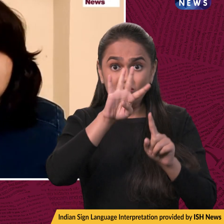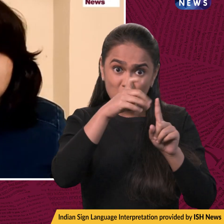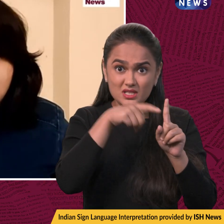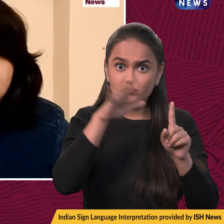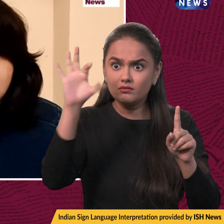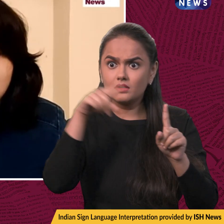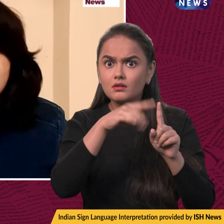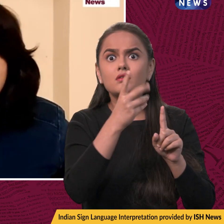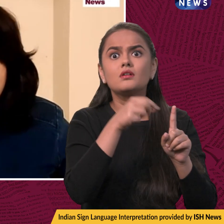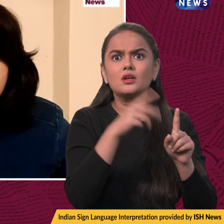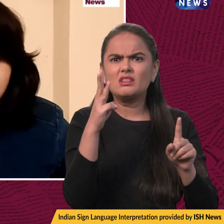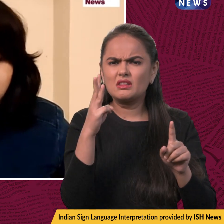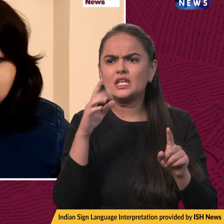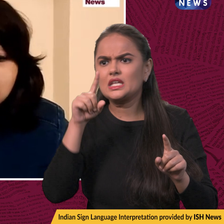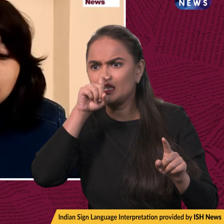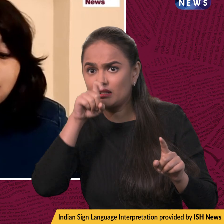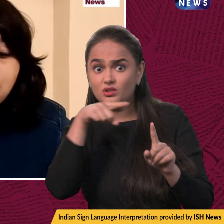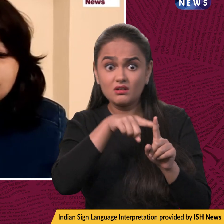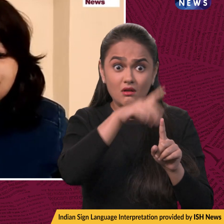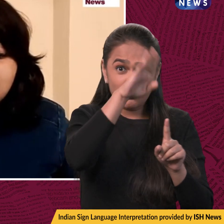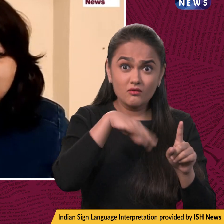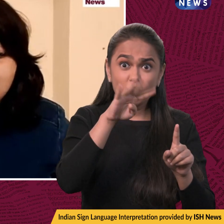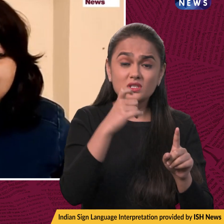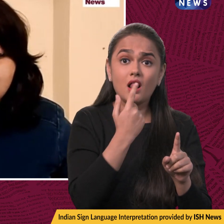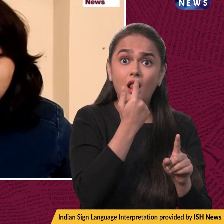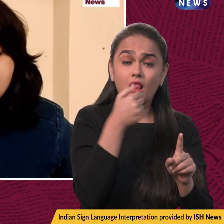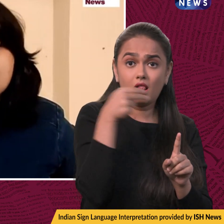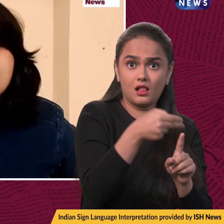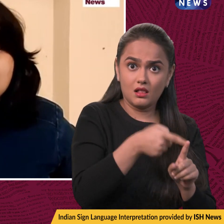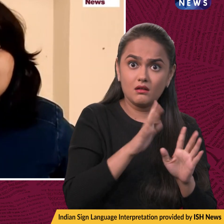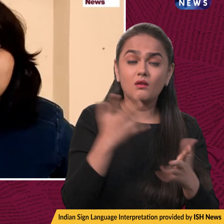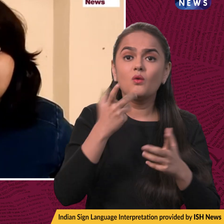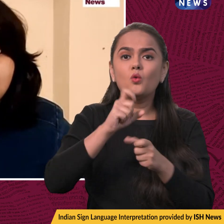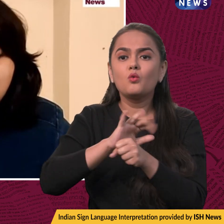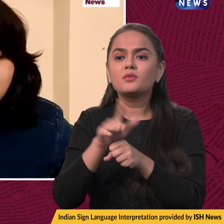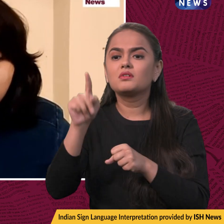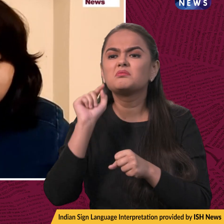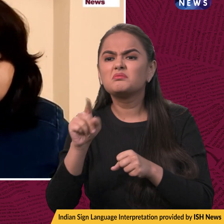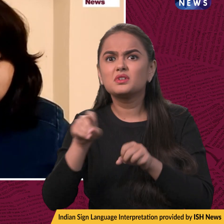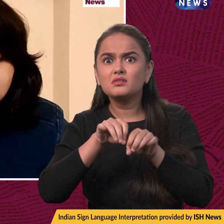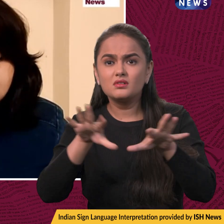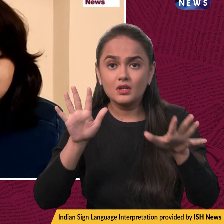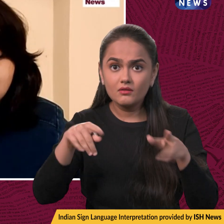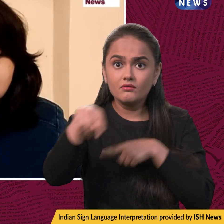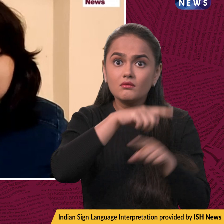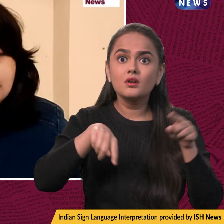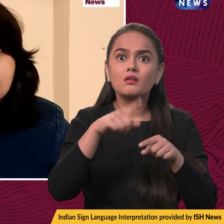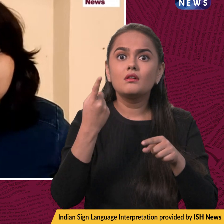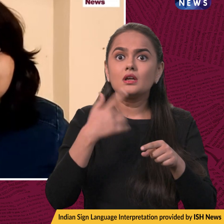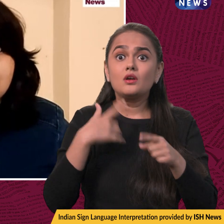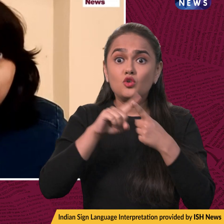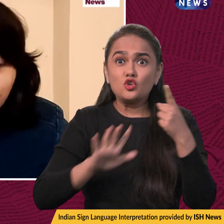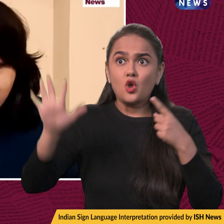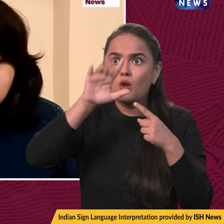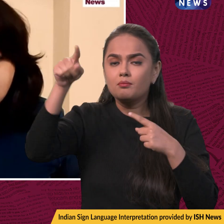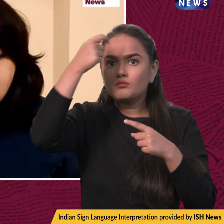were in red today, only 3 were in green. Markets fell across the globe as surging Omicron COVID cases triggered tighter